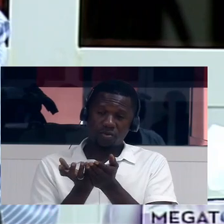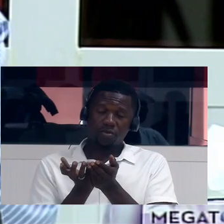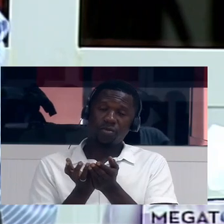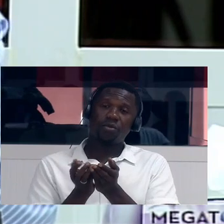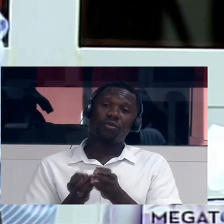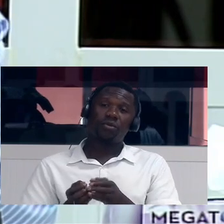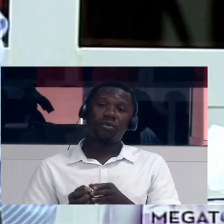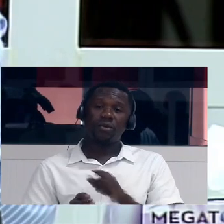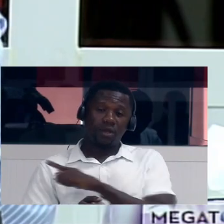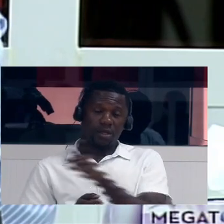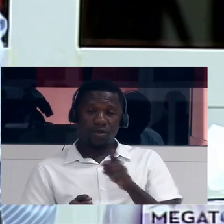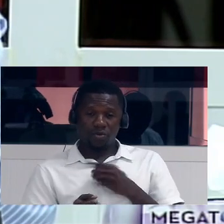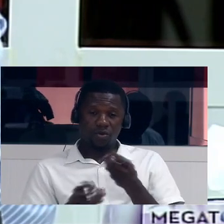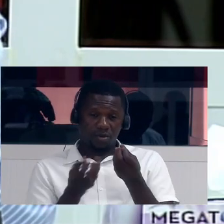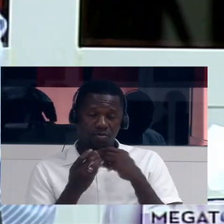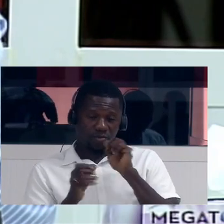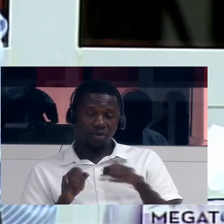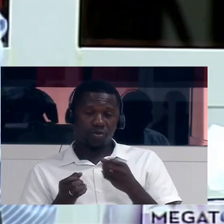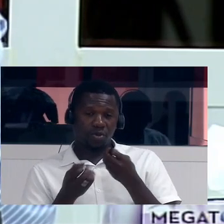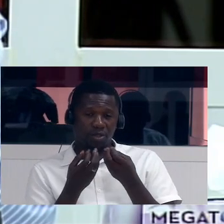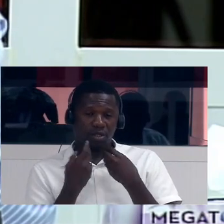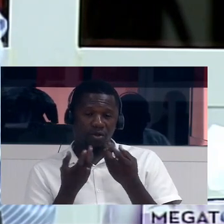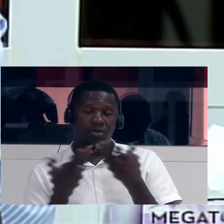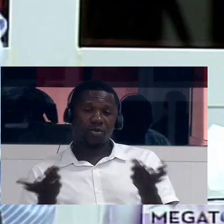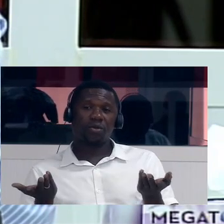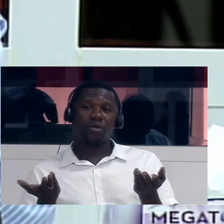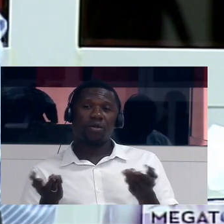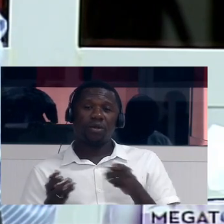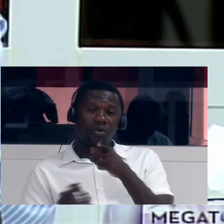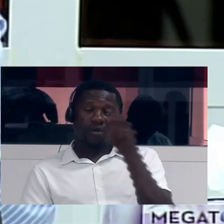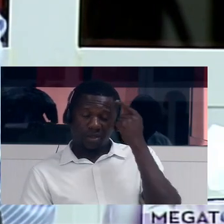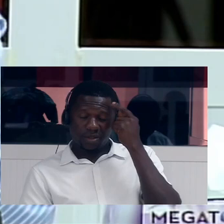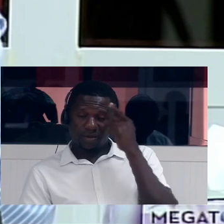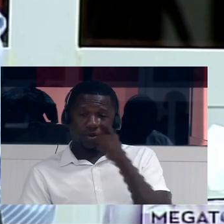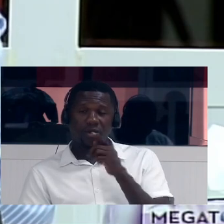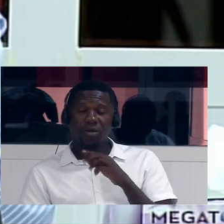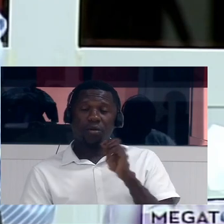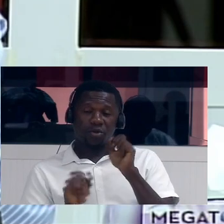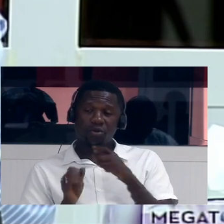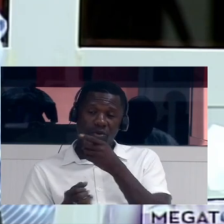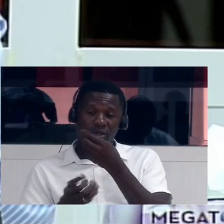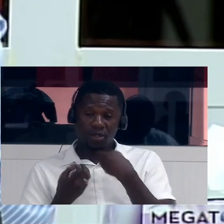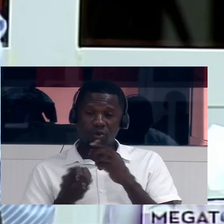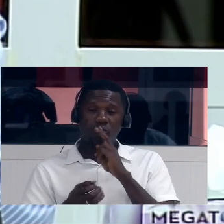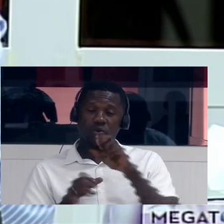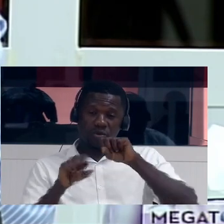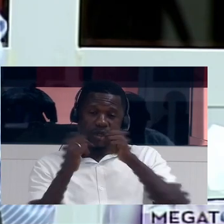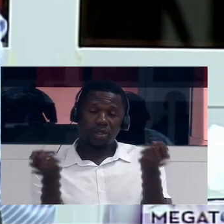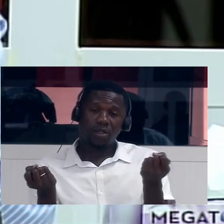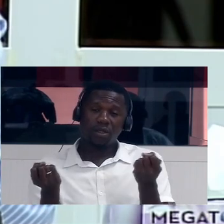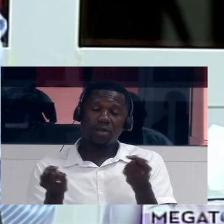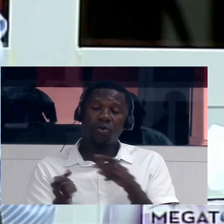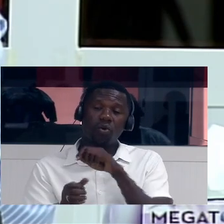saying. Are you suggesting that they should be able to tell us who messed it up, or are you suggesting that